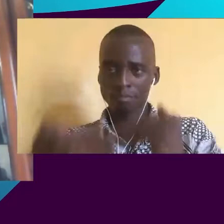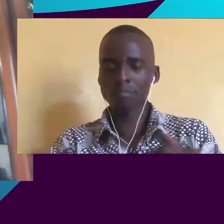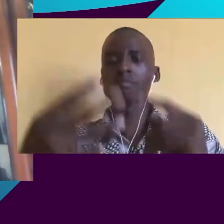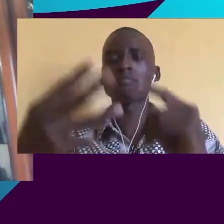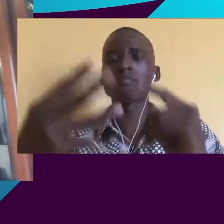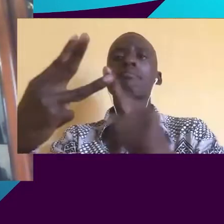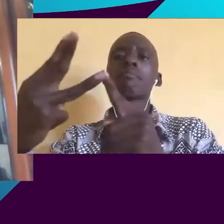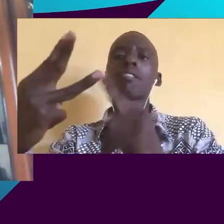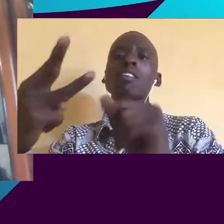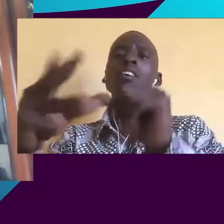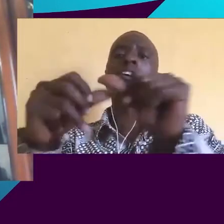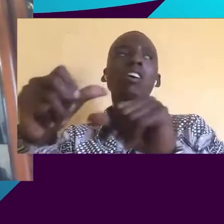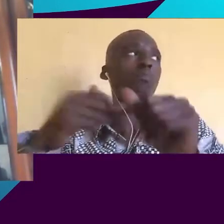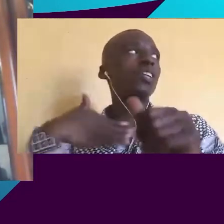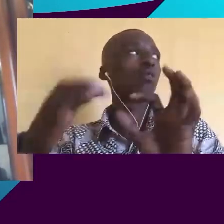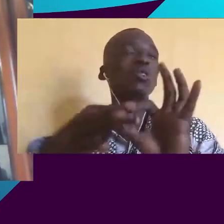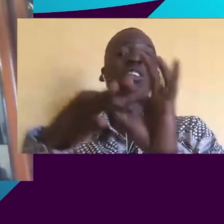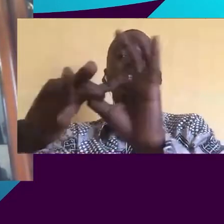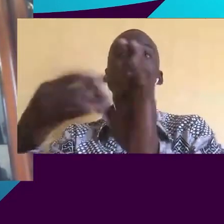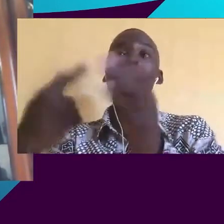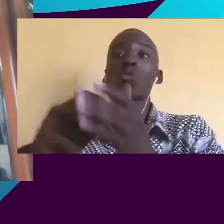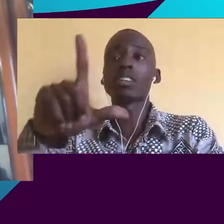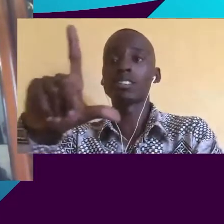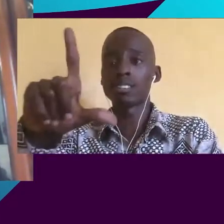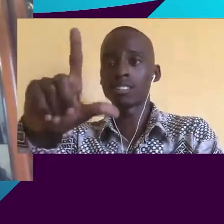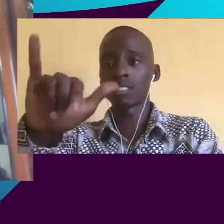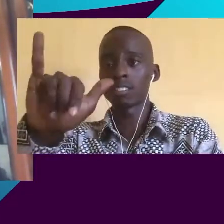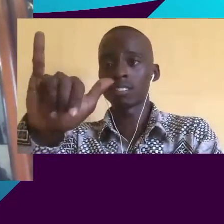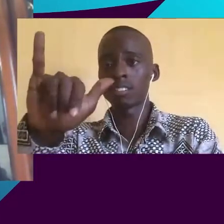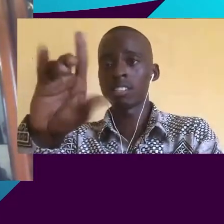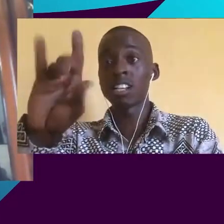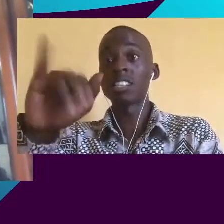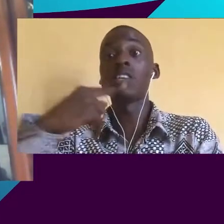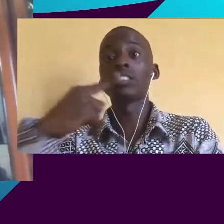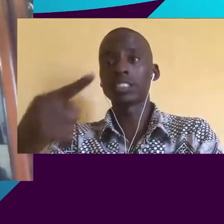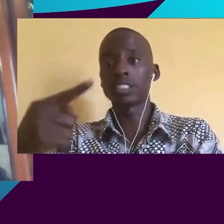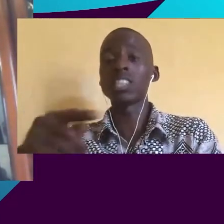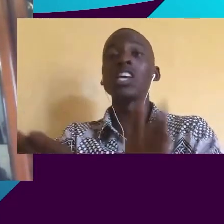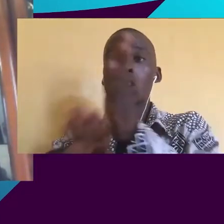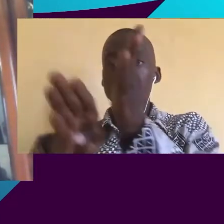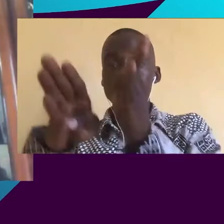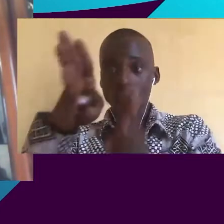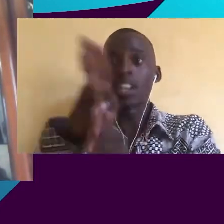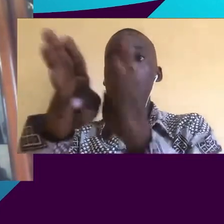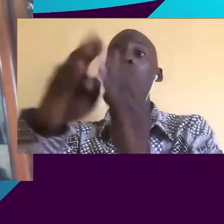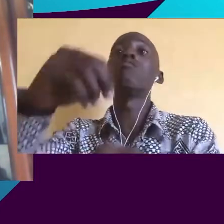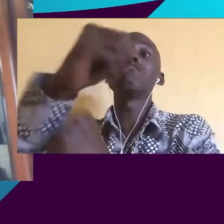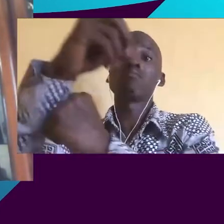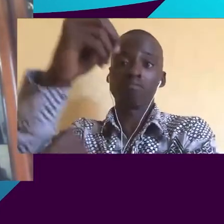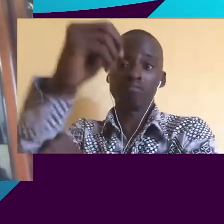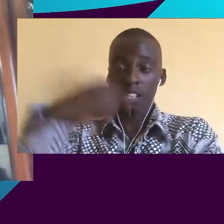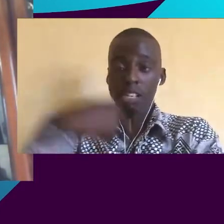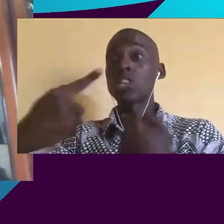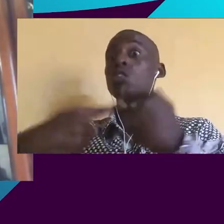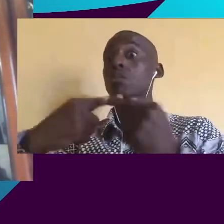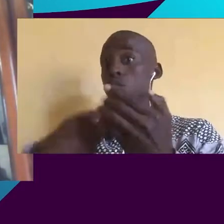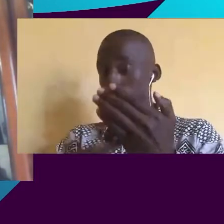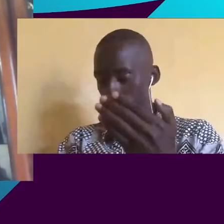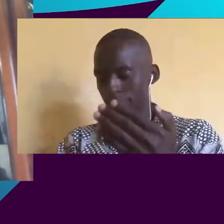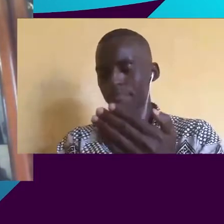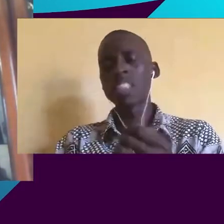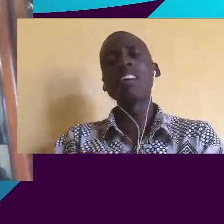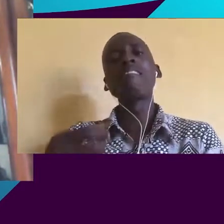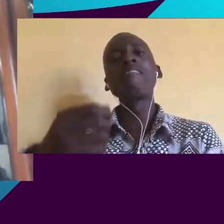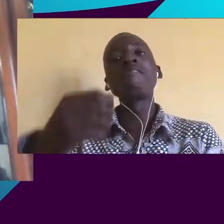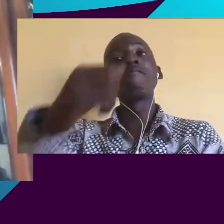to link it to what Lydia was saying, building the fundamentals. And what am I talking about fundamentals, especially for that age that is